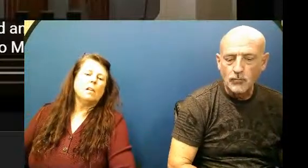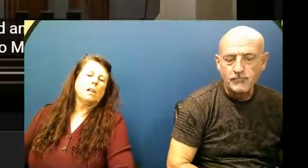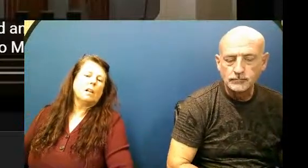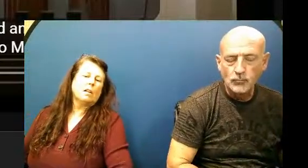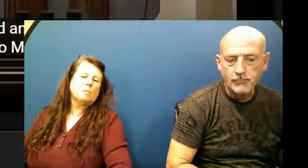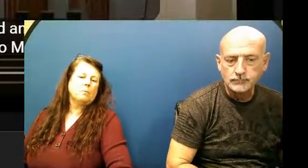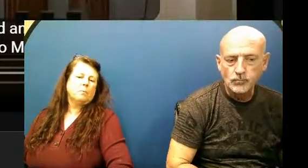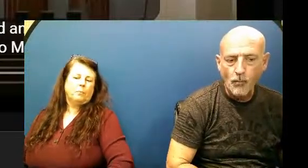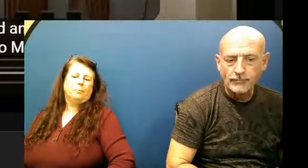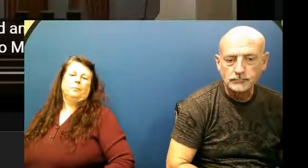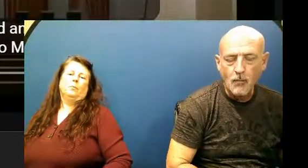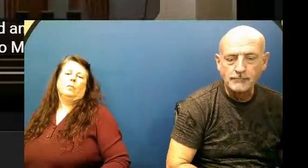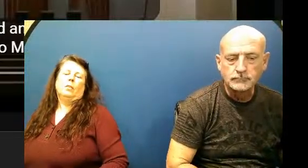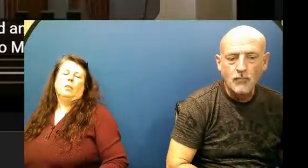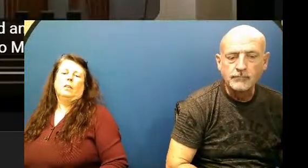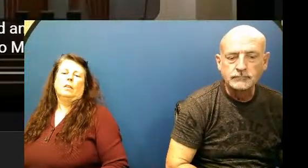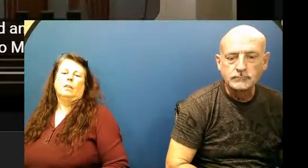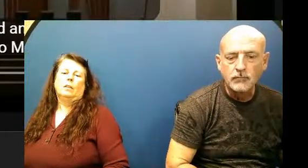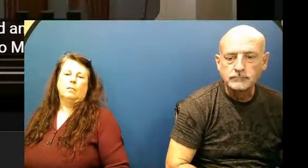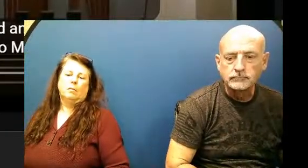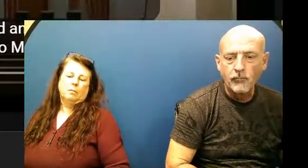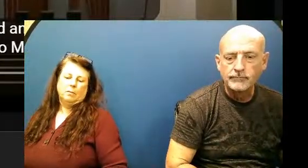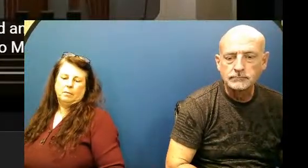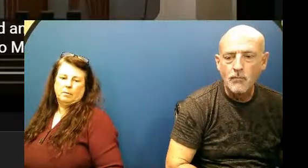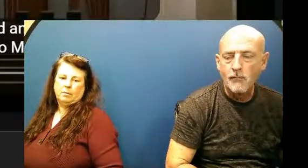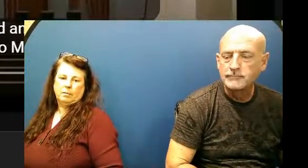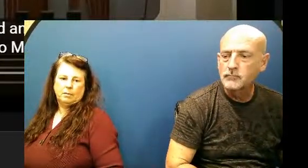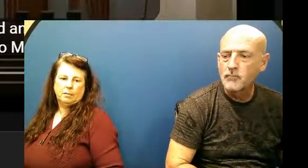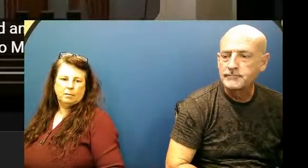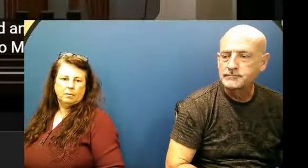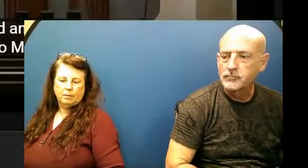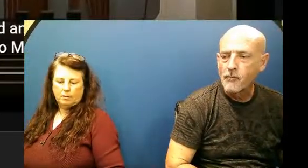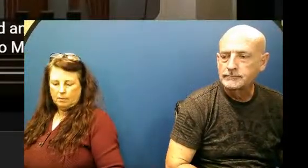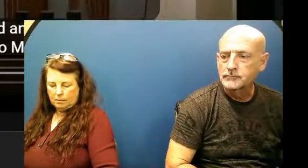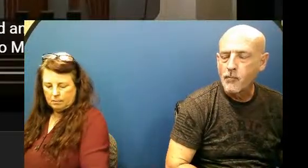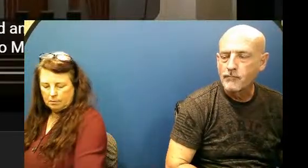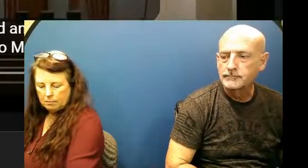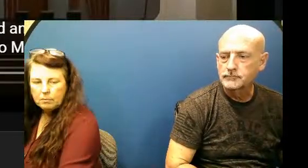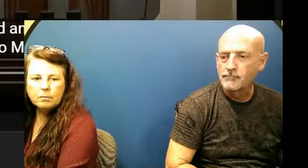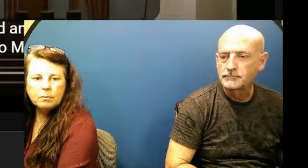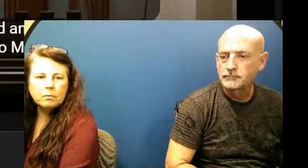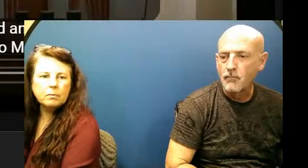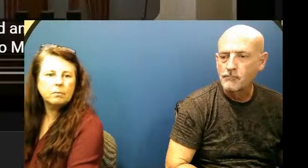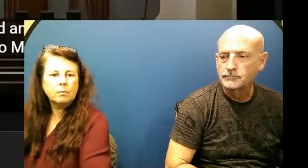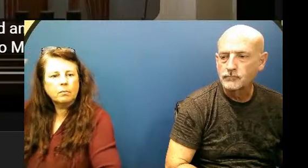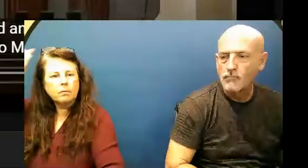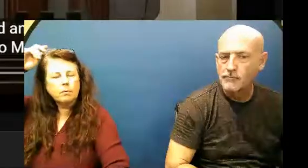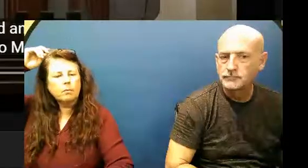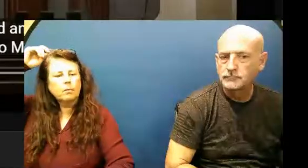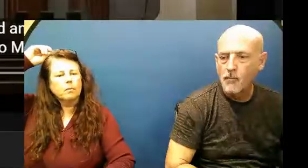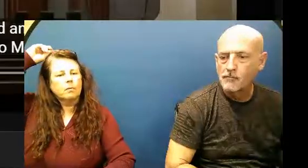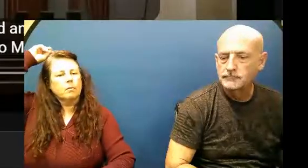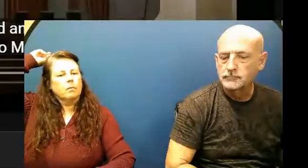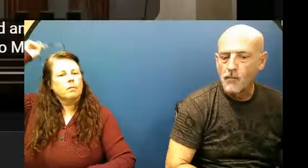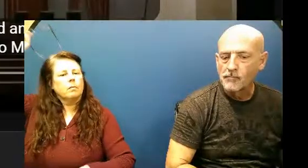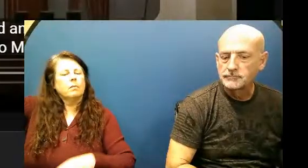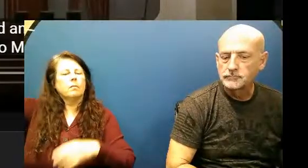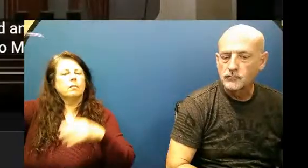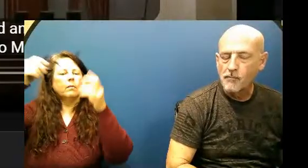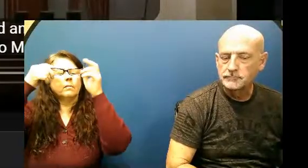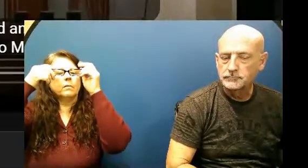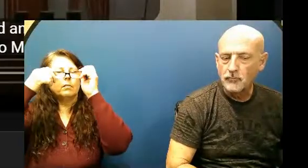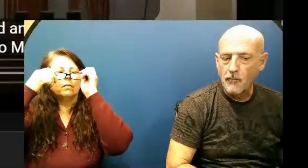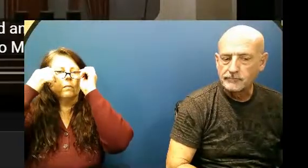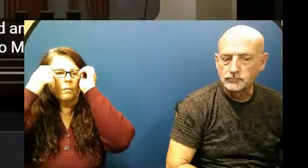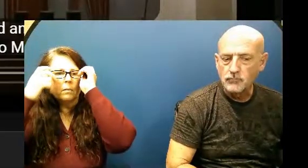data will be manipulated or there will be other national security problems with someone who's not